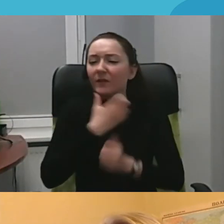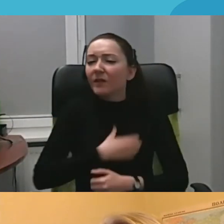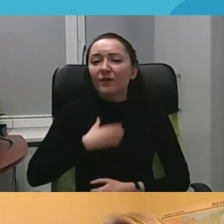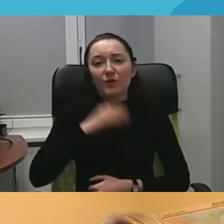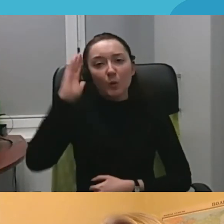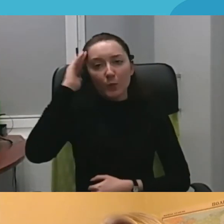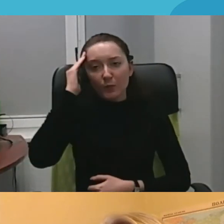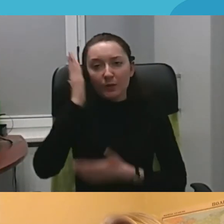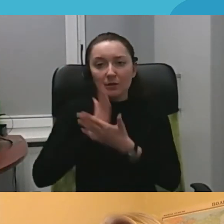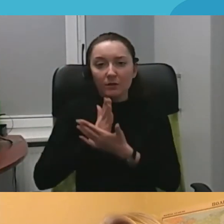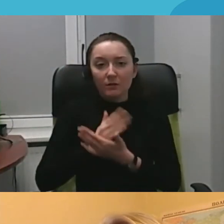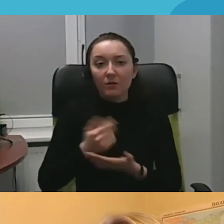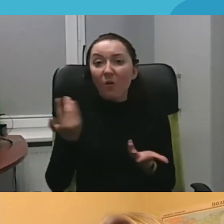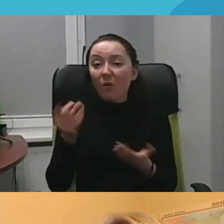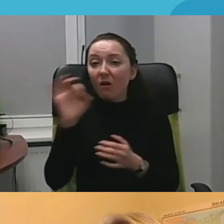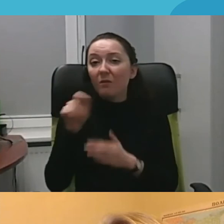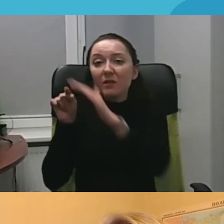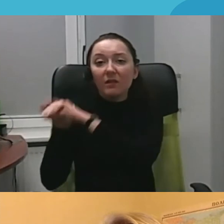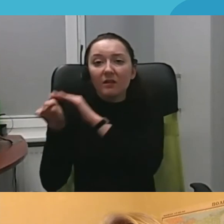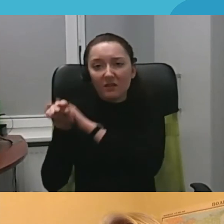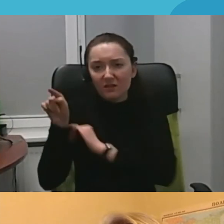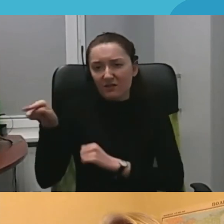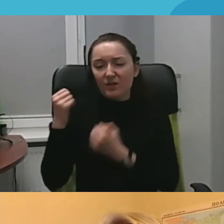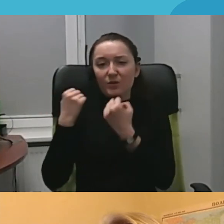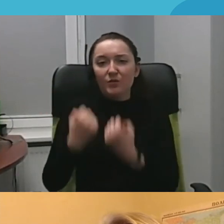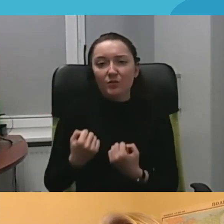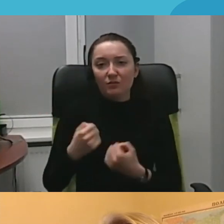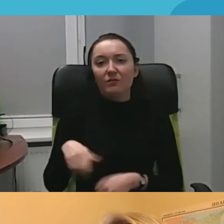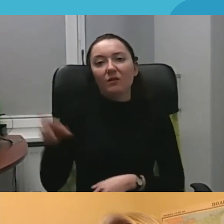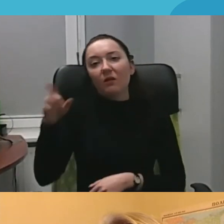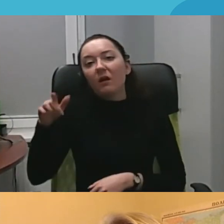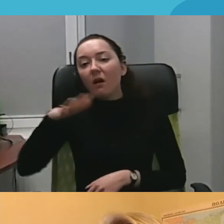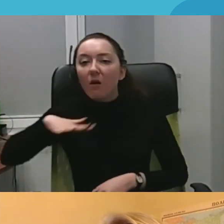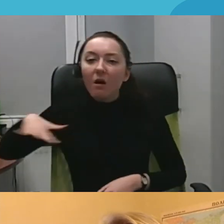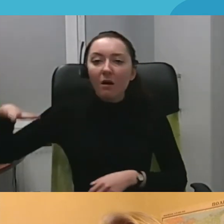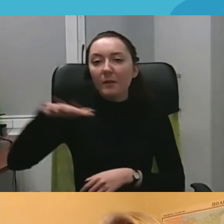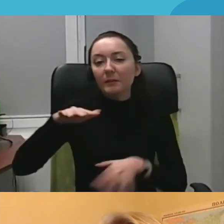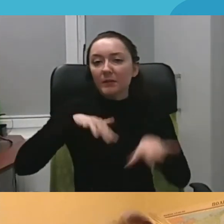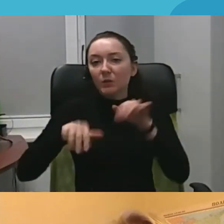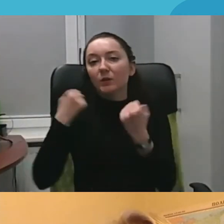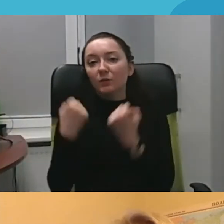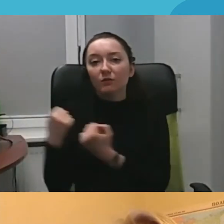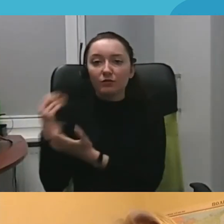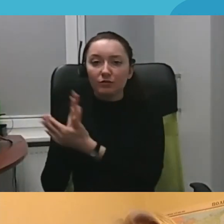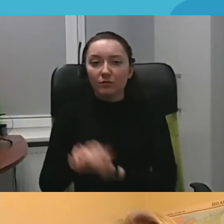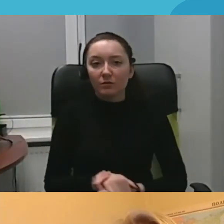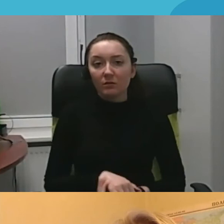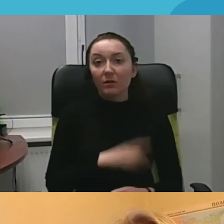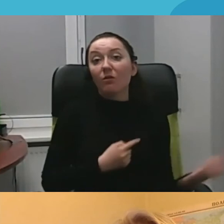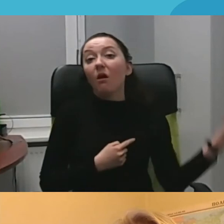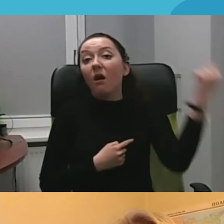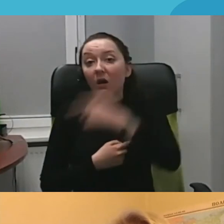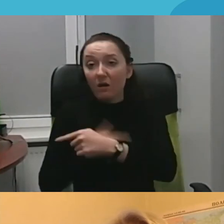is obviously a complicated geopolitical situation. It's not like someone like NATO is going to walk in. But I do think it's important